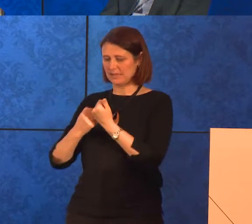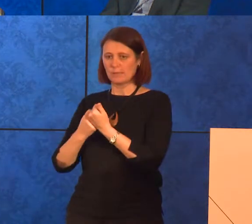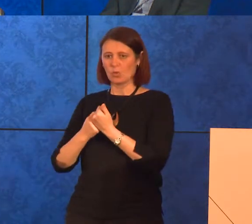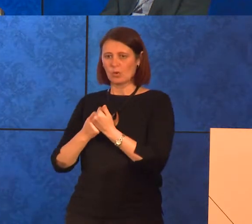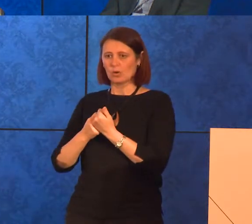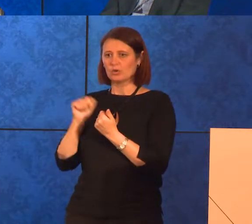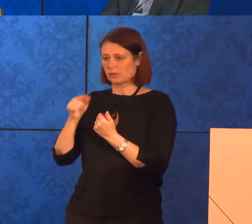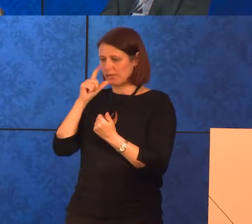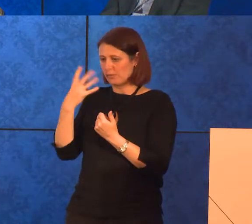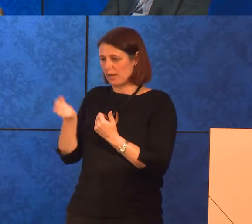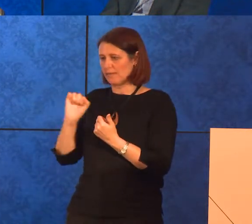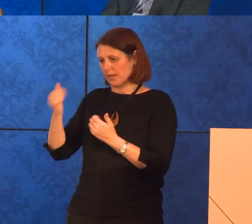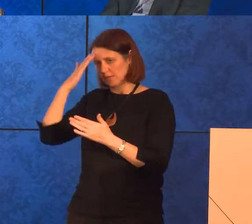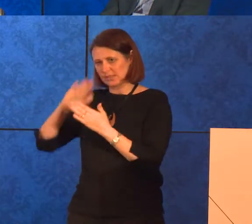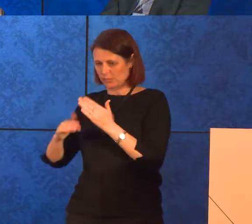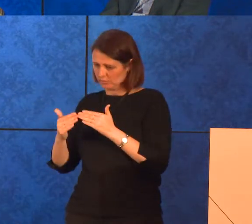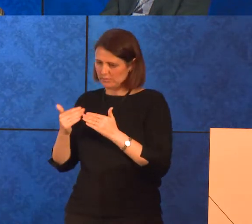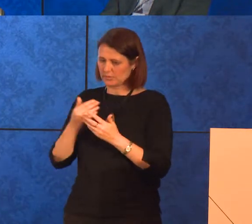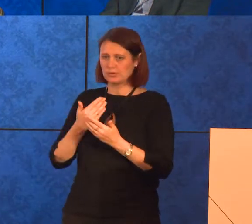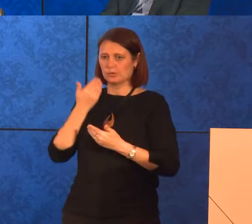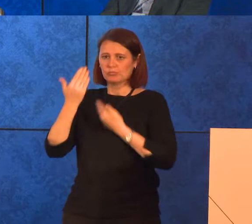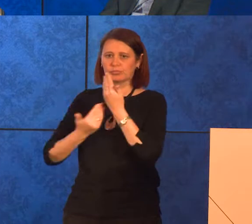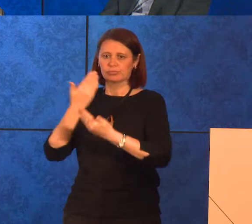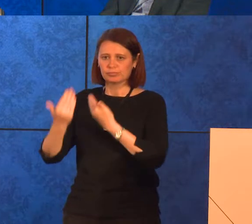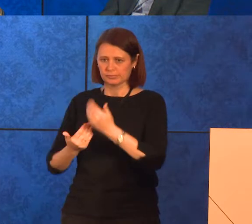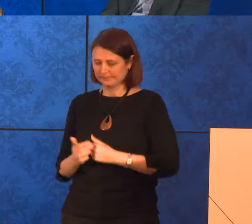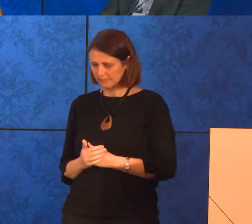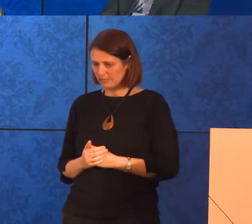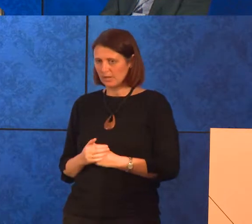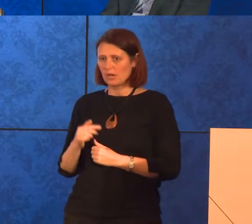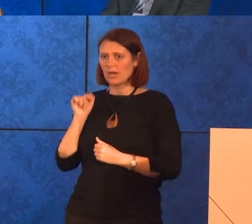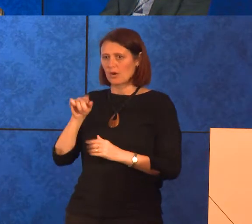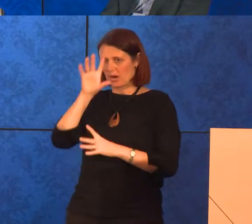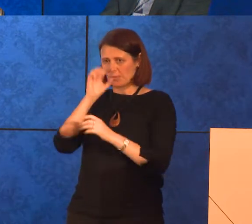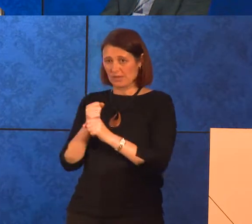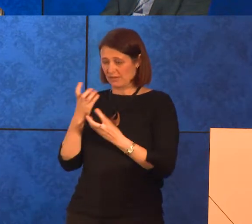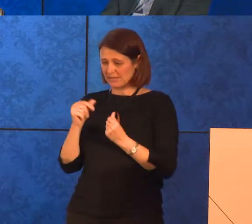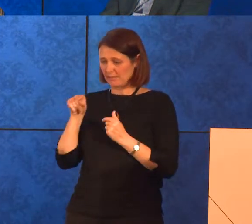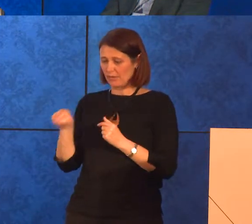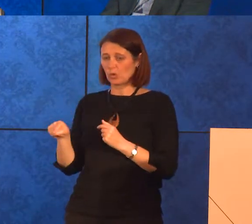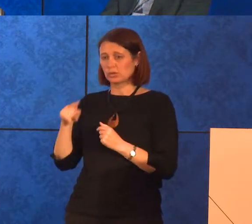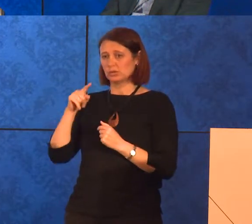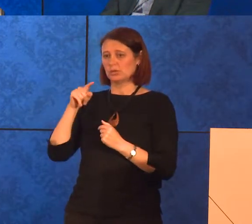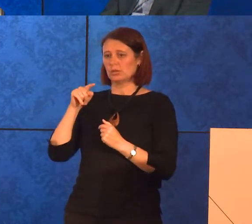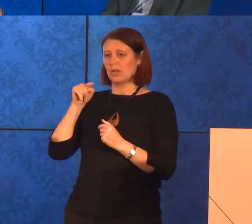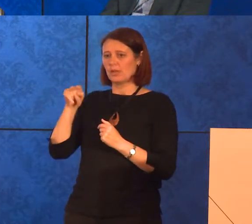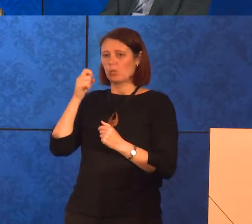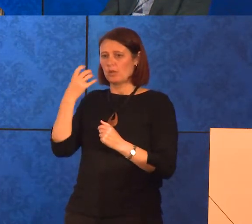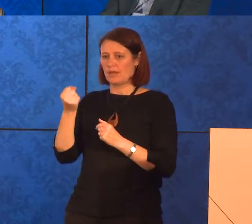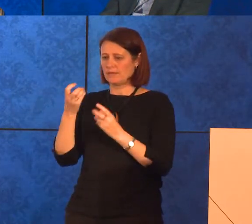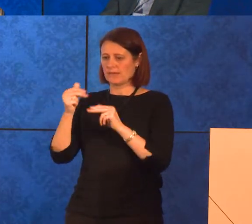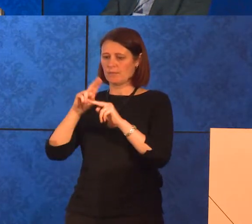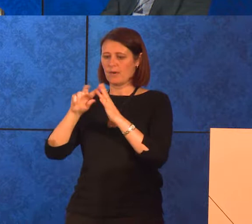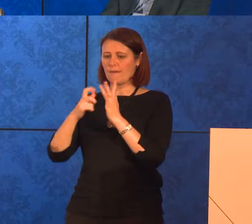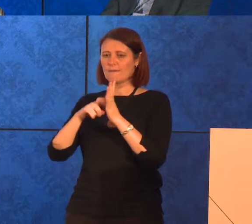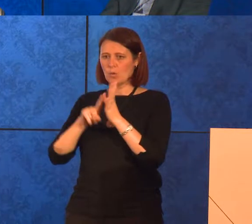taking their experiences forward, and considerable. And I believe that out of some of those, some formal legal actions